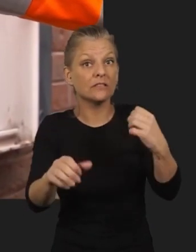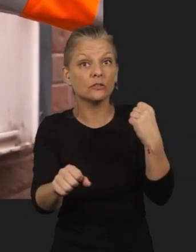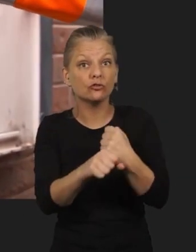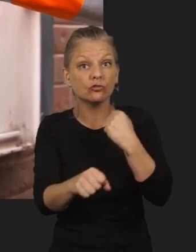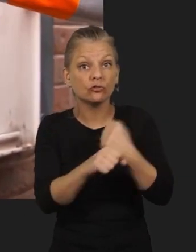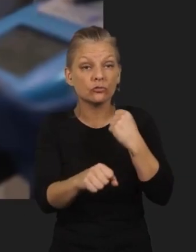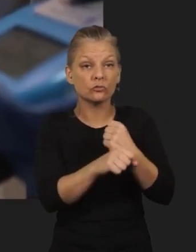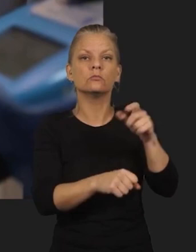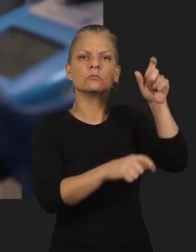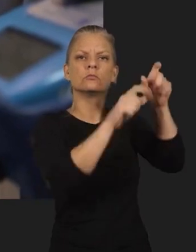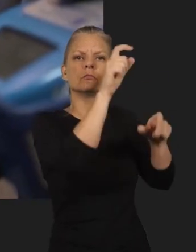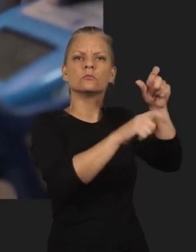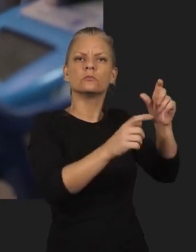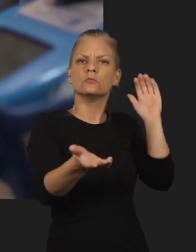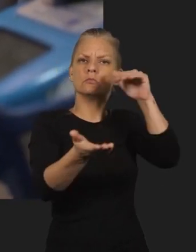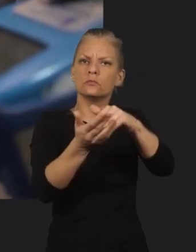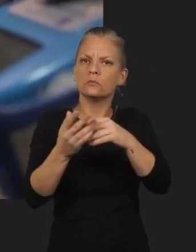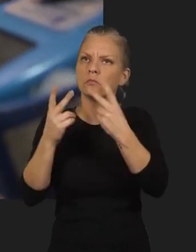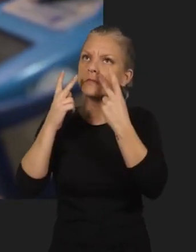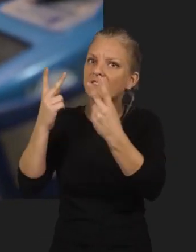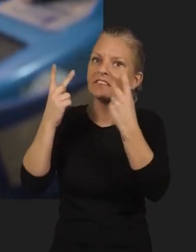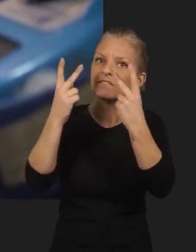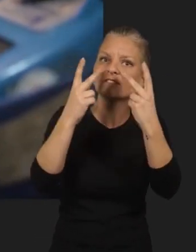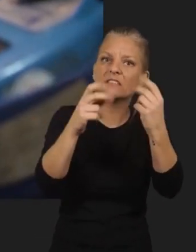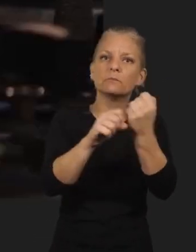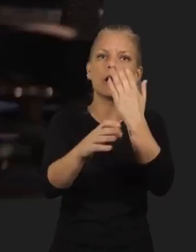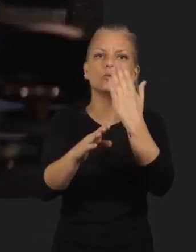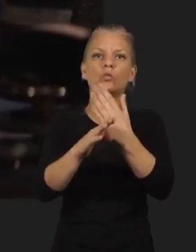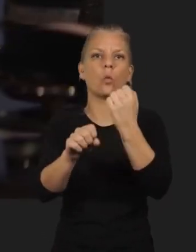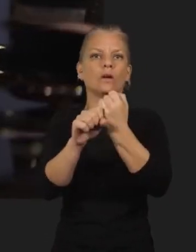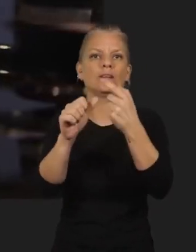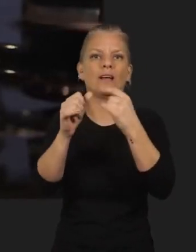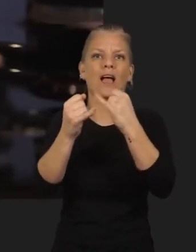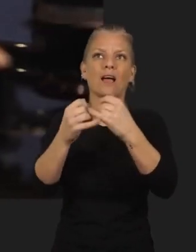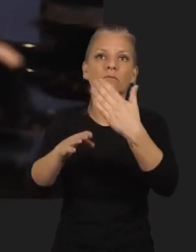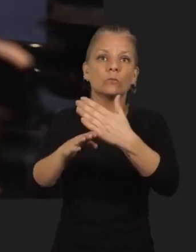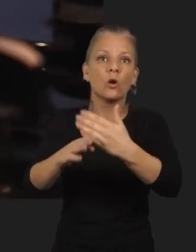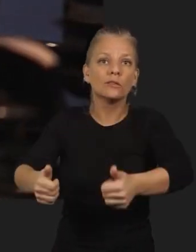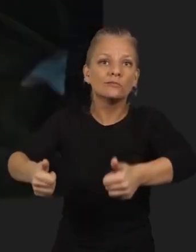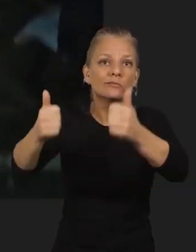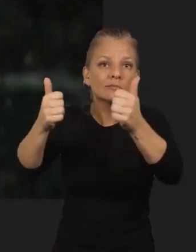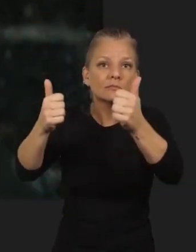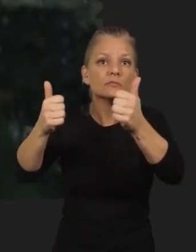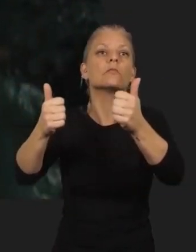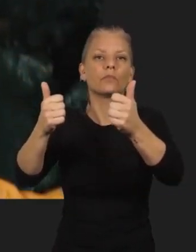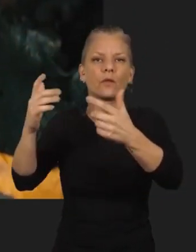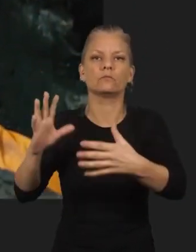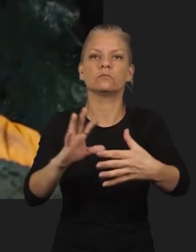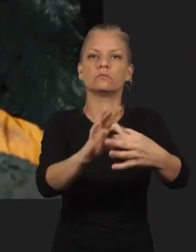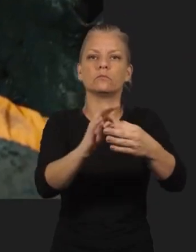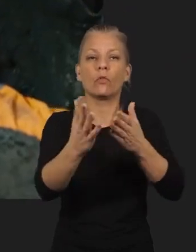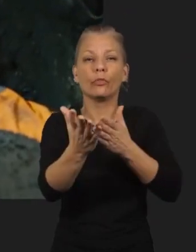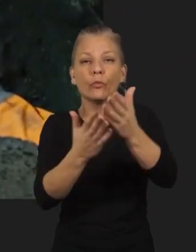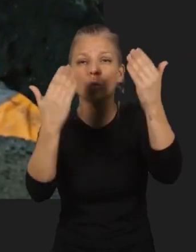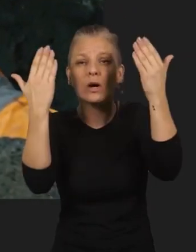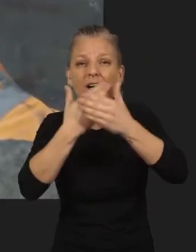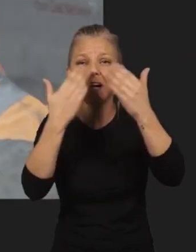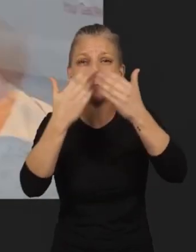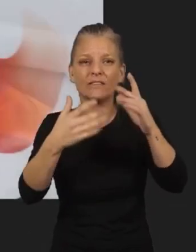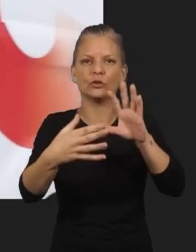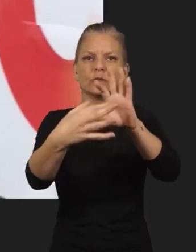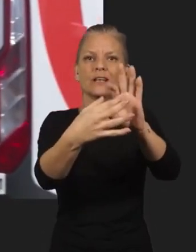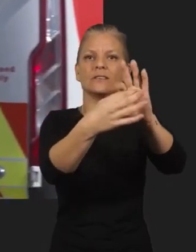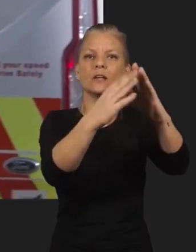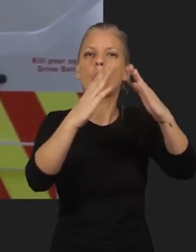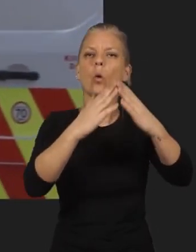gas fitters go to every property to test appliances and safely turn on the gas. We will work into the evening to reconnect your home or